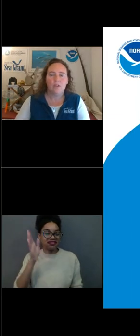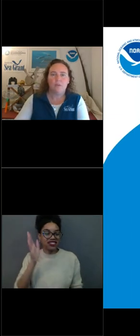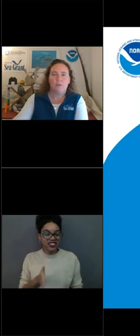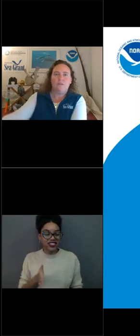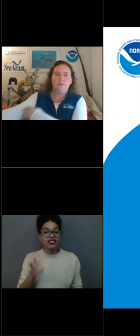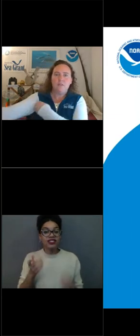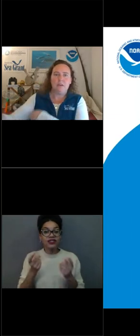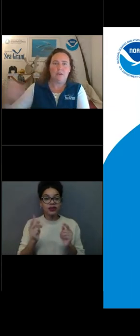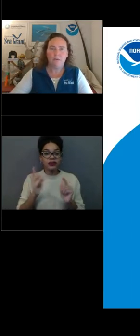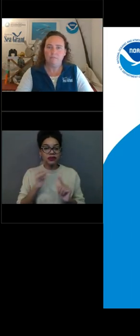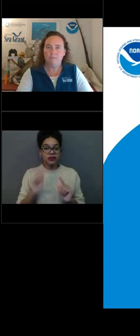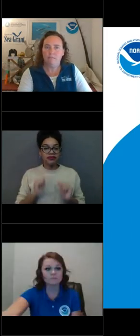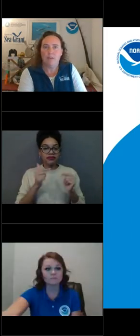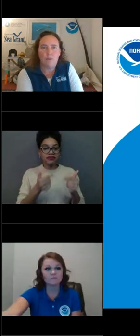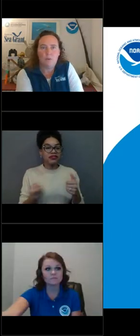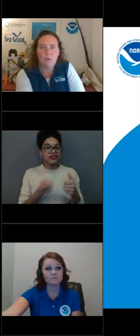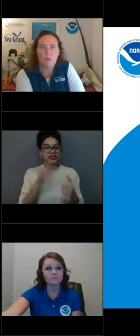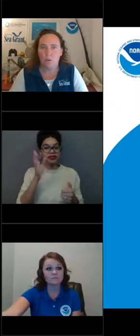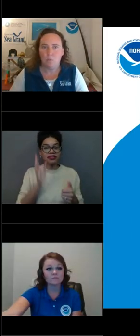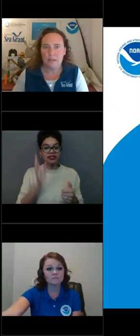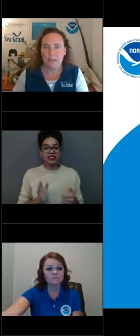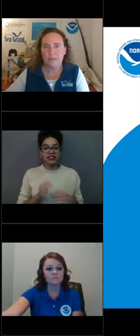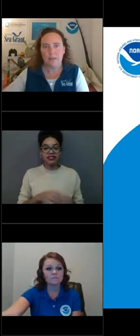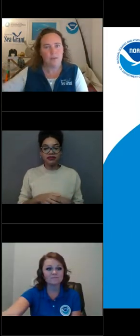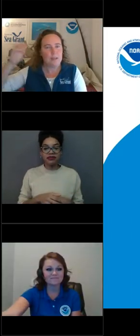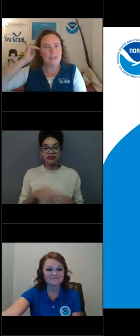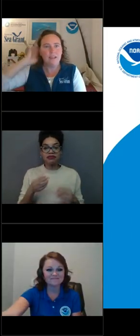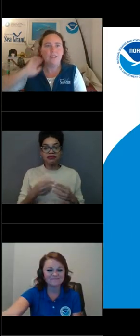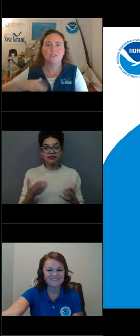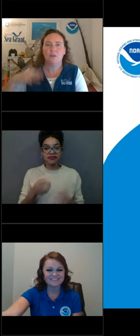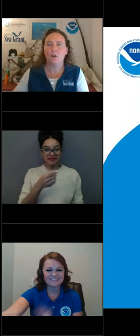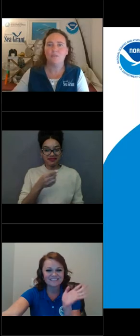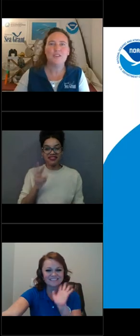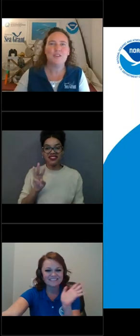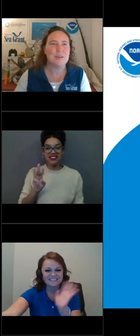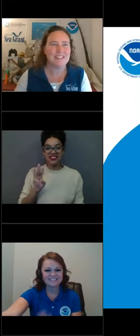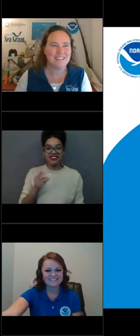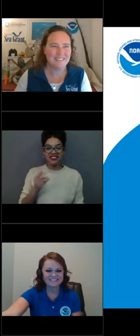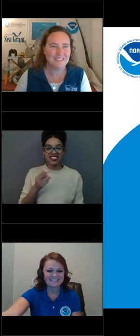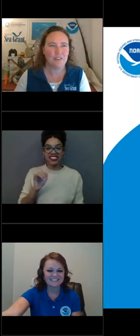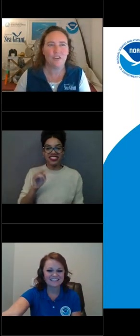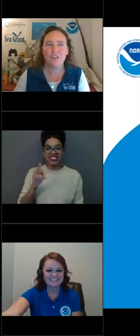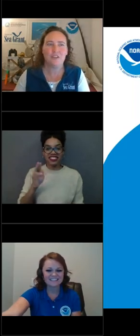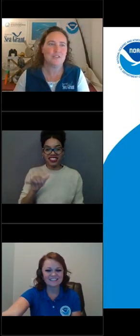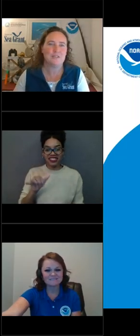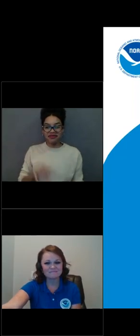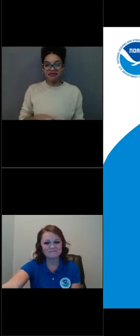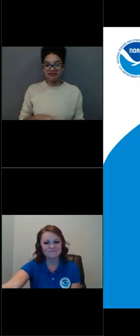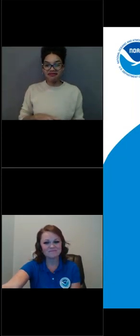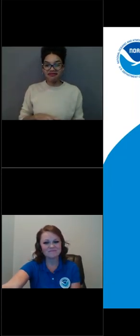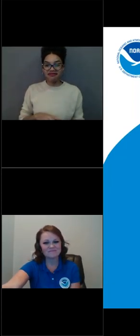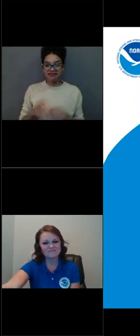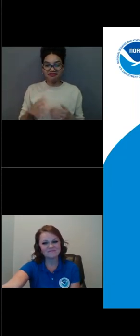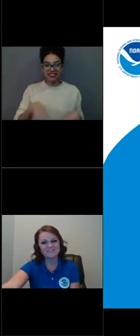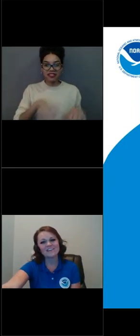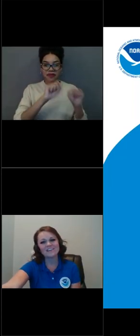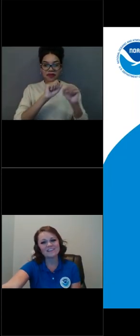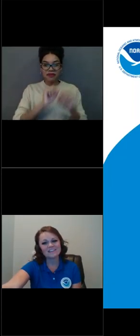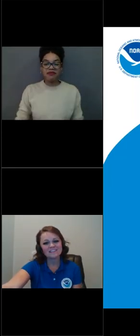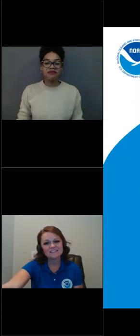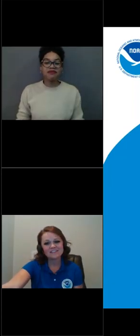it over to our first speaker. So Whitney, there's Whitney. So over to you, Whitney. They're all yours.